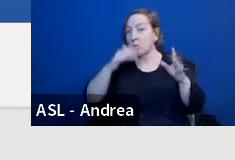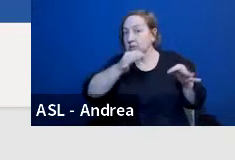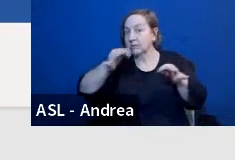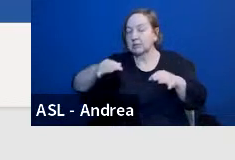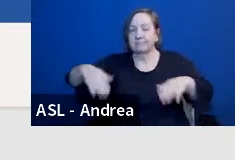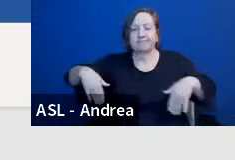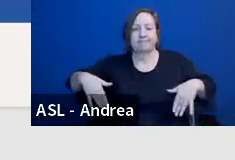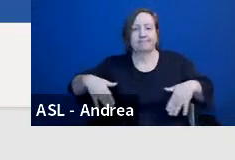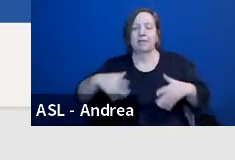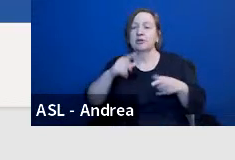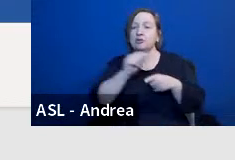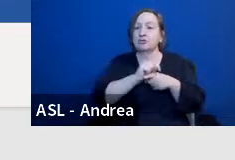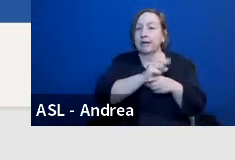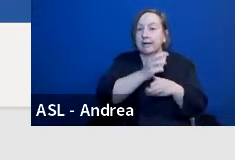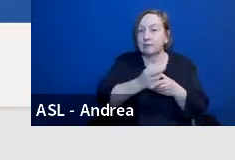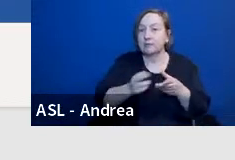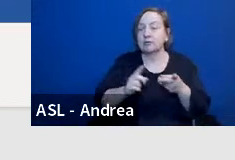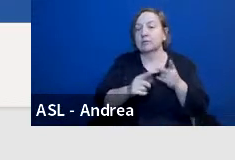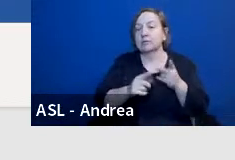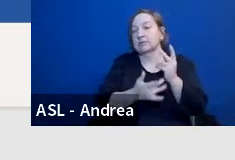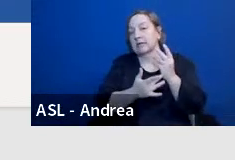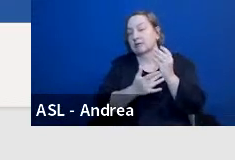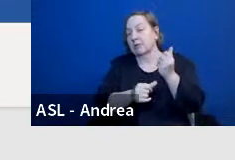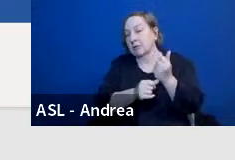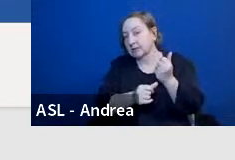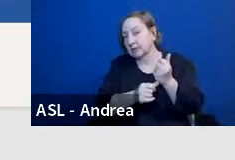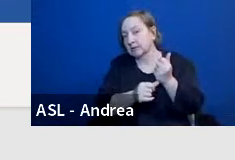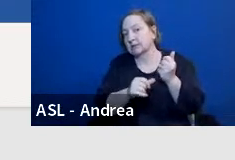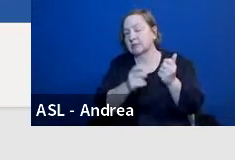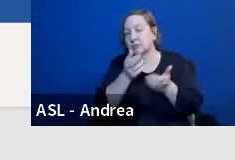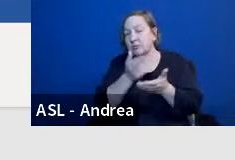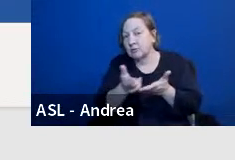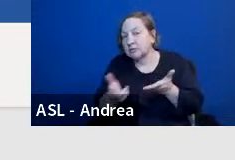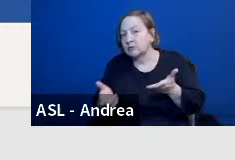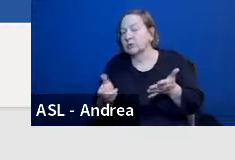training resources, technical assistance resources.